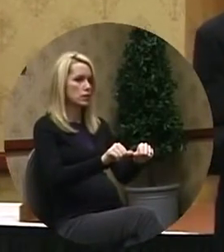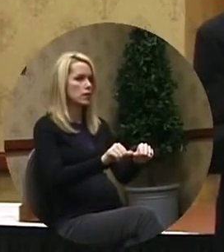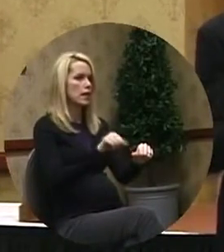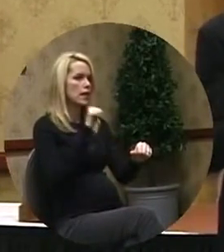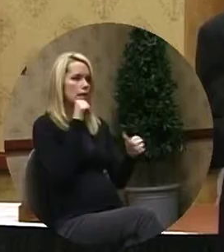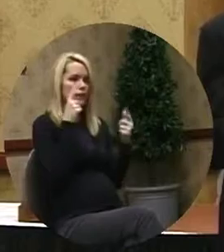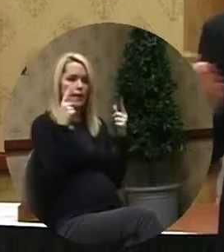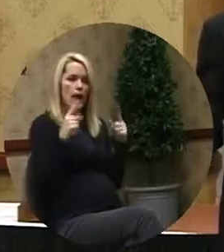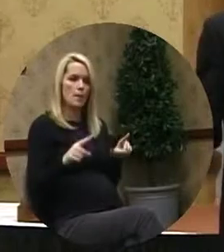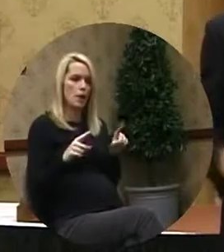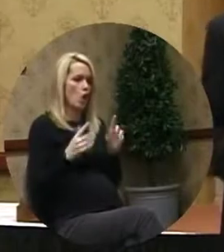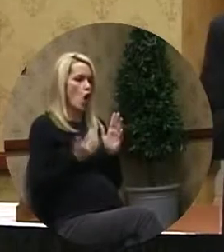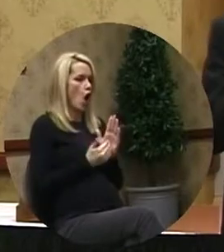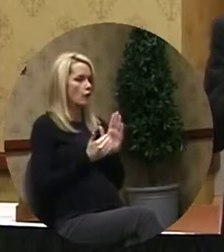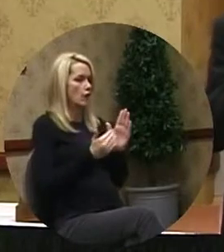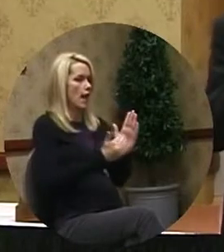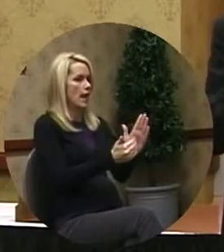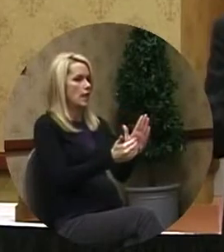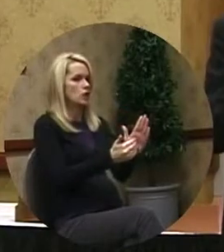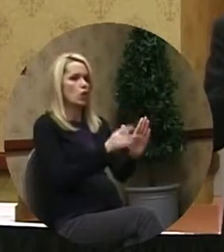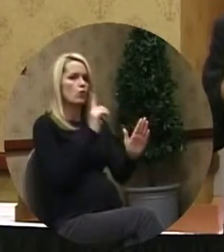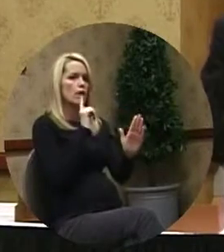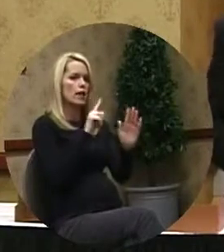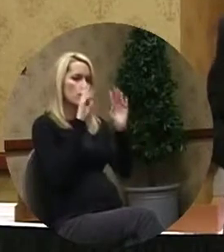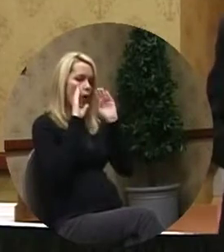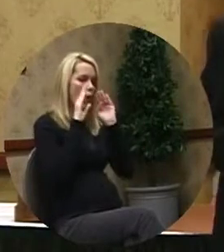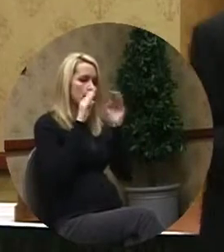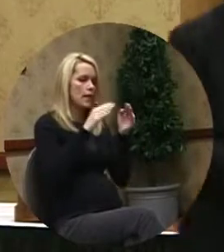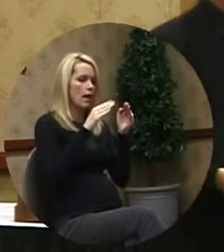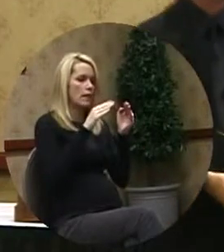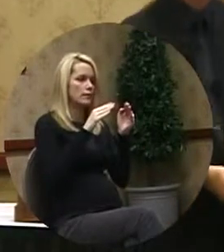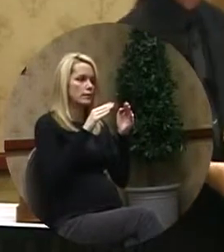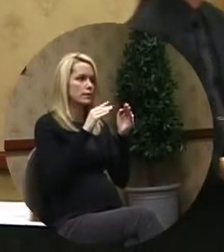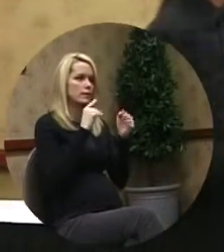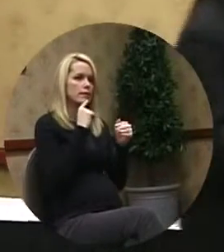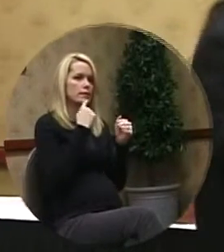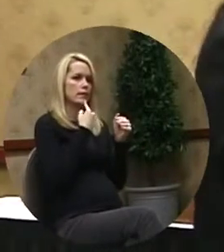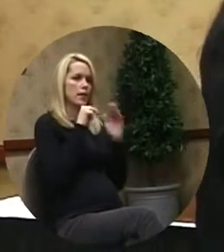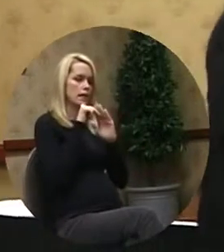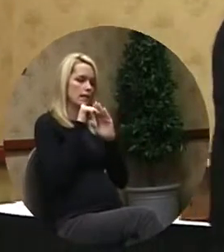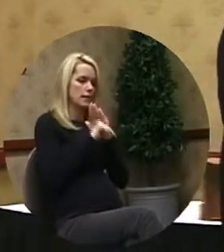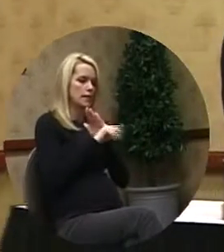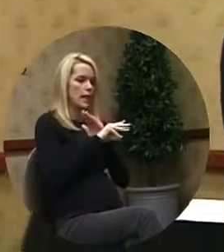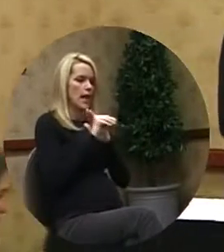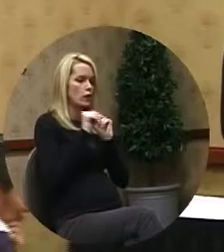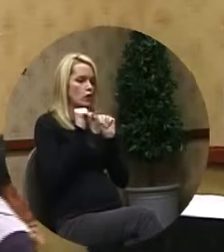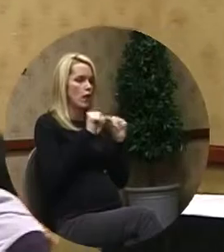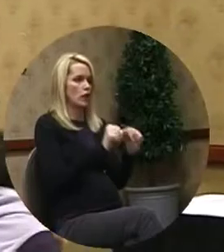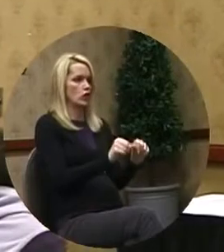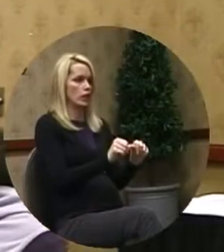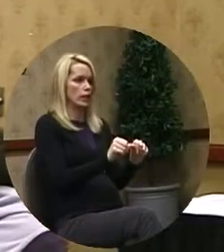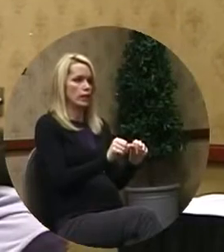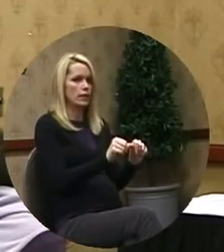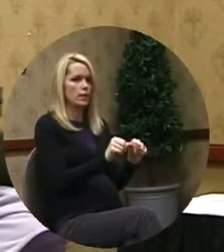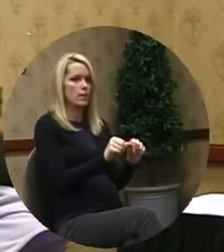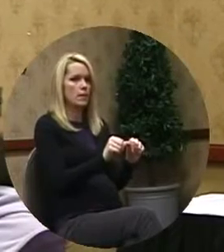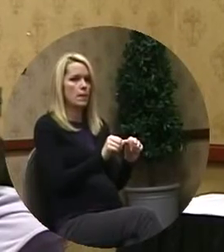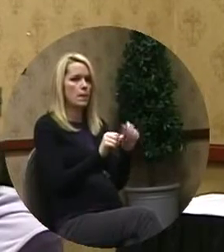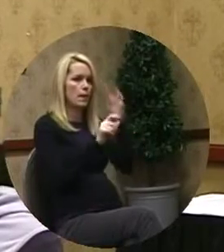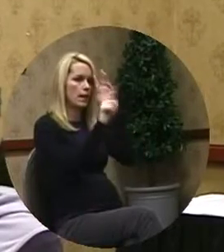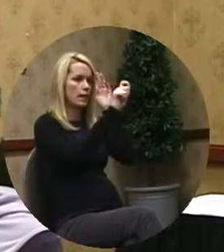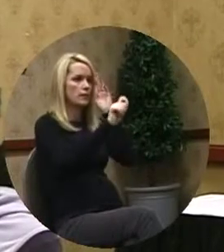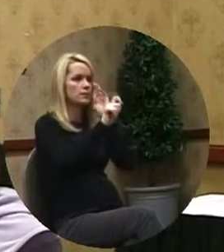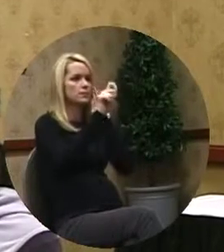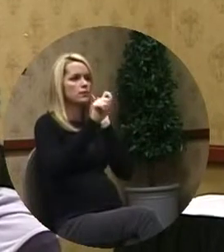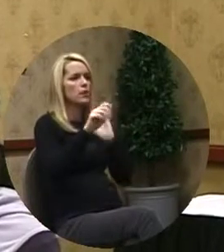enough, and really what you're looking at is more intensity and duration. Okay? Scatter plots.